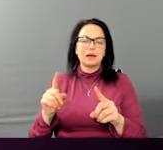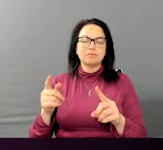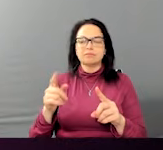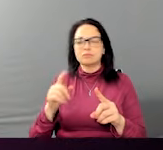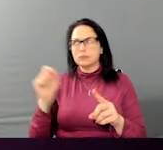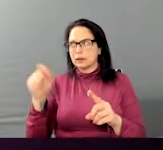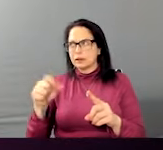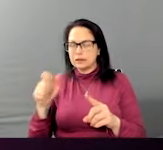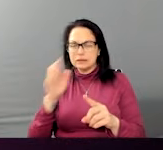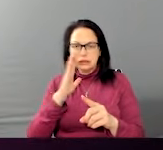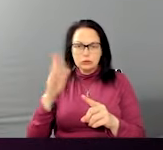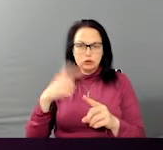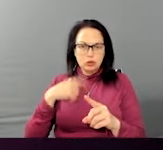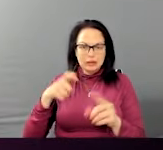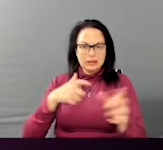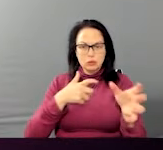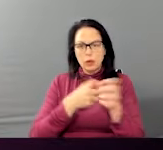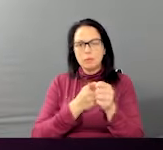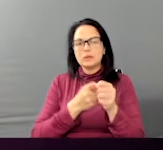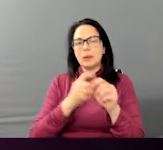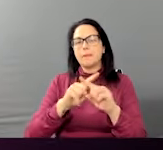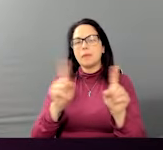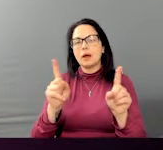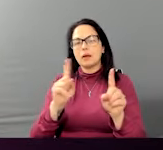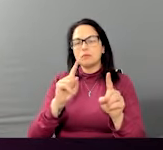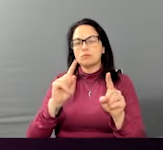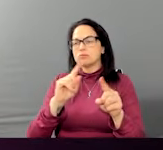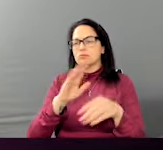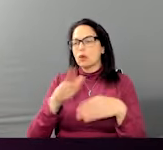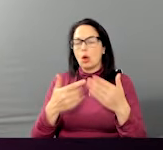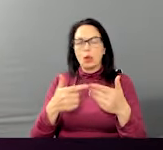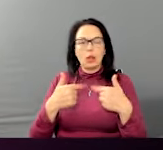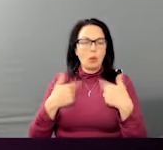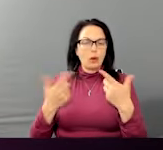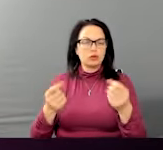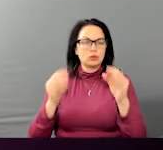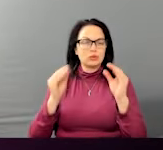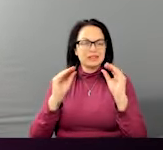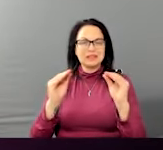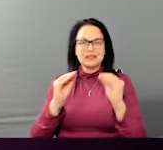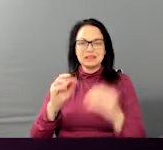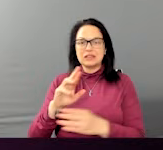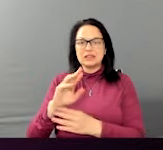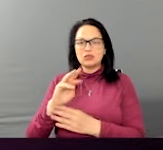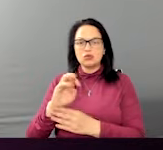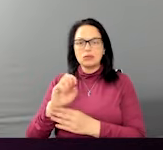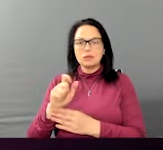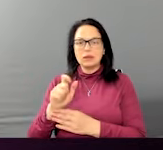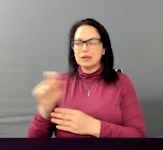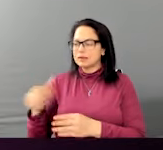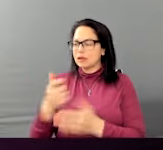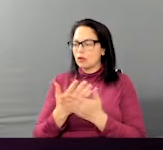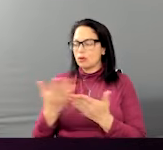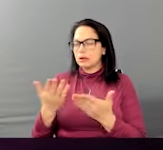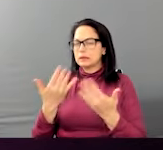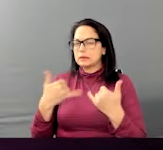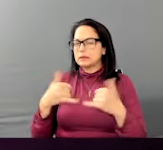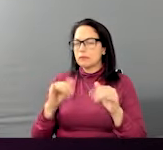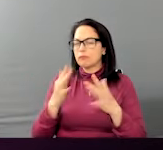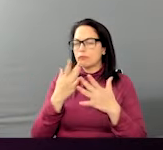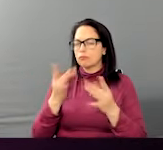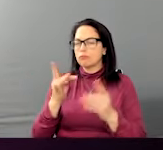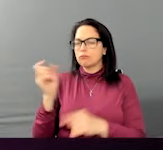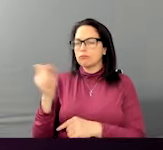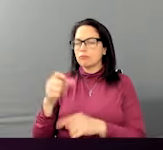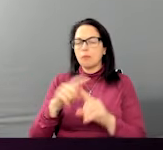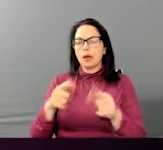updated, but all I want to do is teach Remix. I don't want to spend time teaching these other things. These other things are still really interesting to me, but